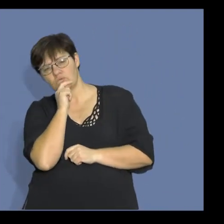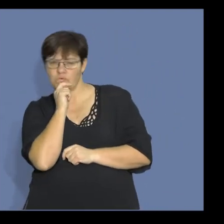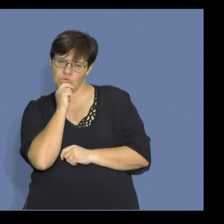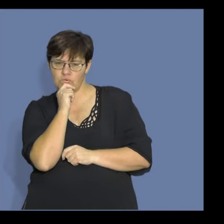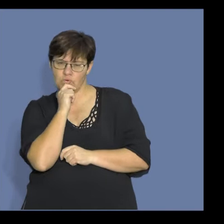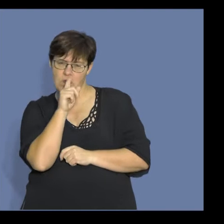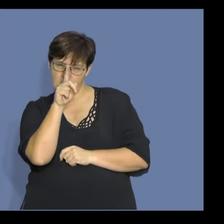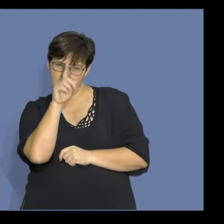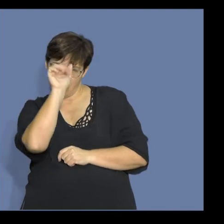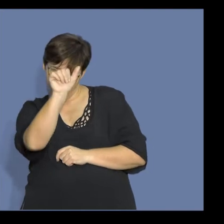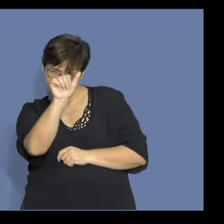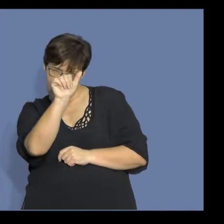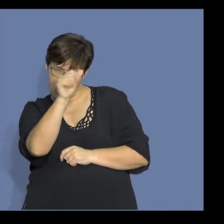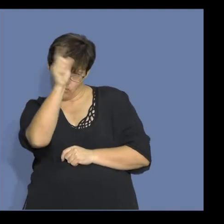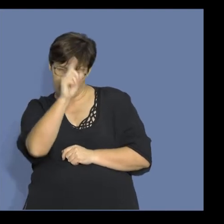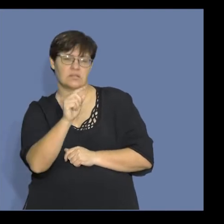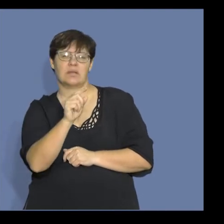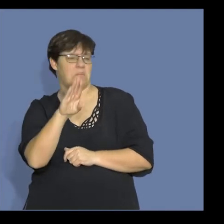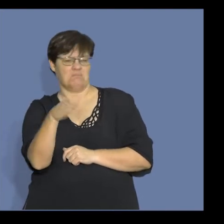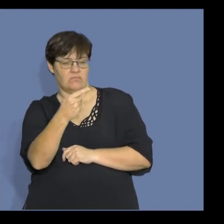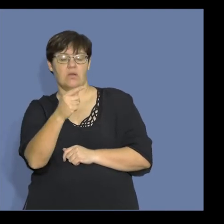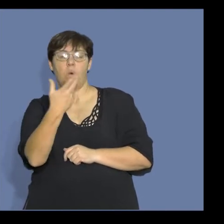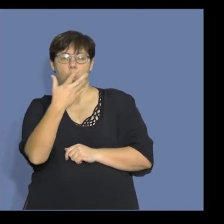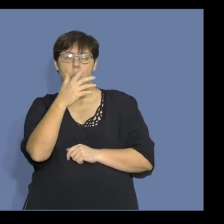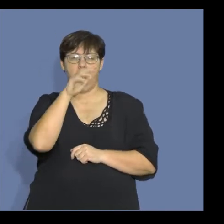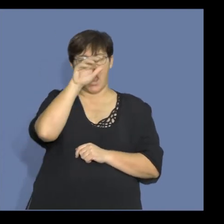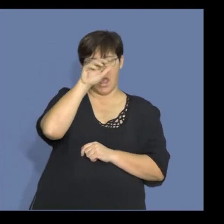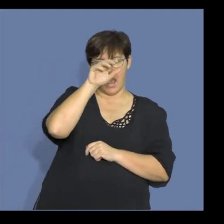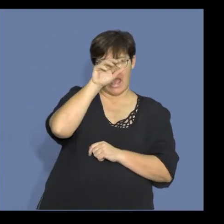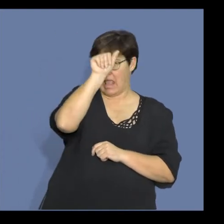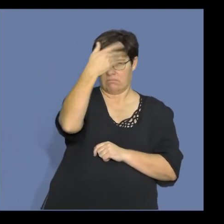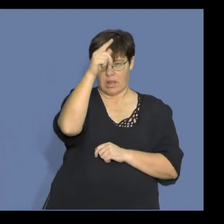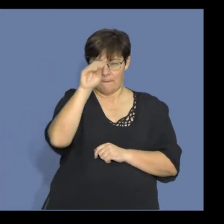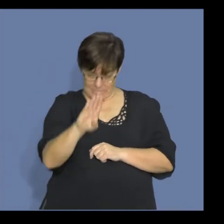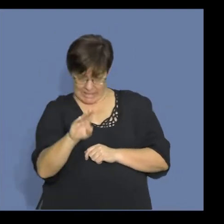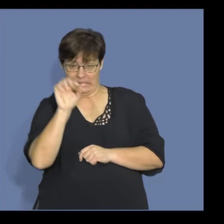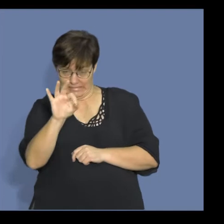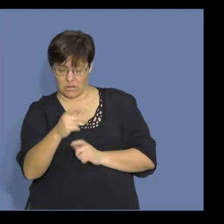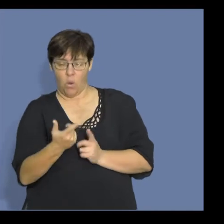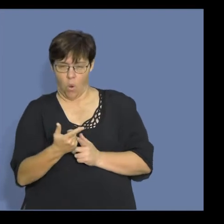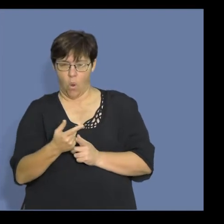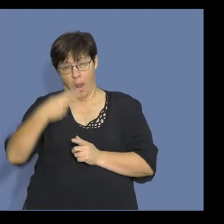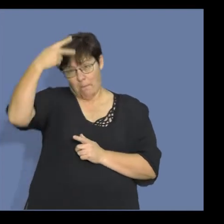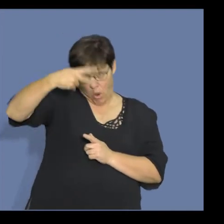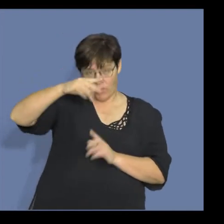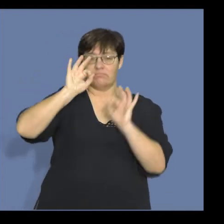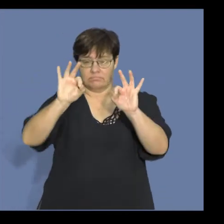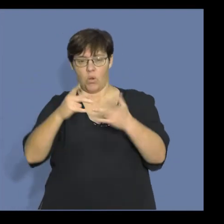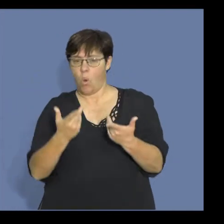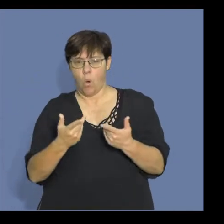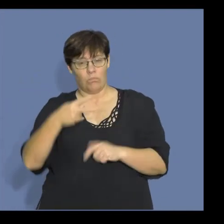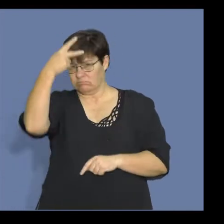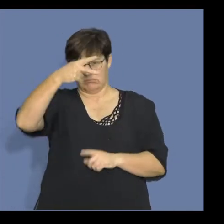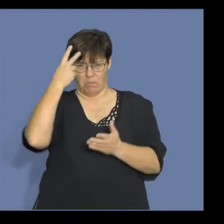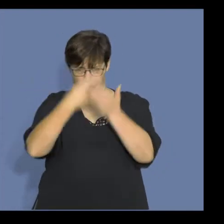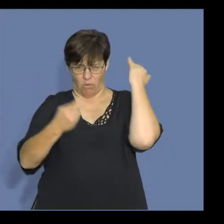4 possibilities. Either A, that is correct, B, both A and B, or neither of them, and we use the word